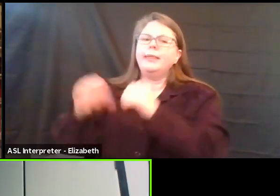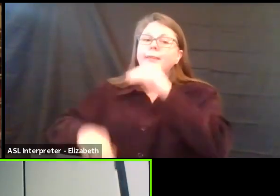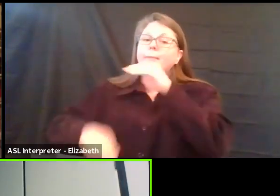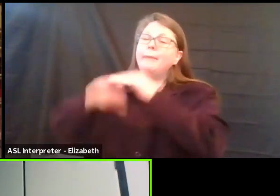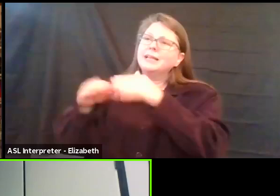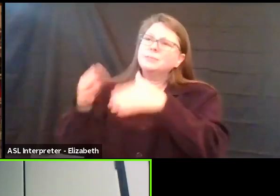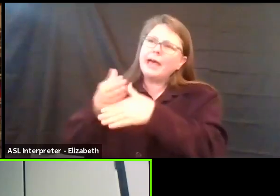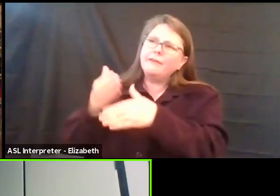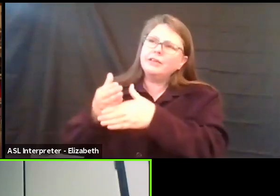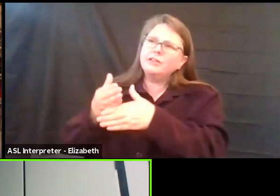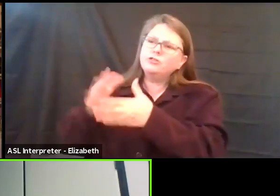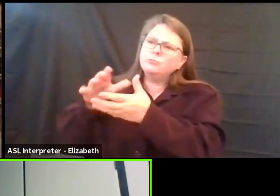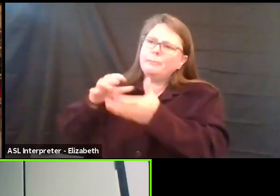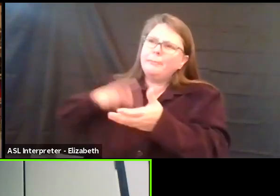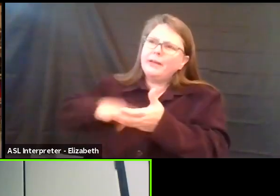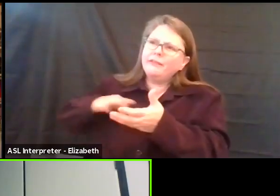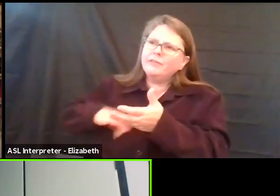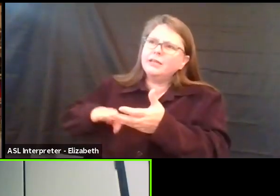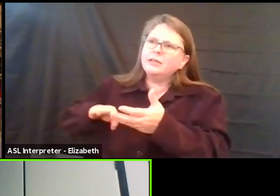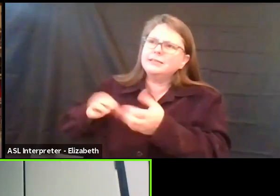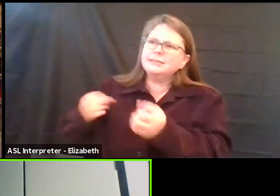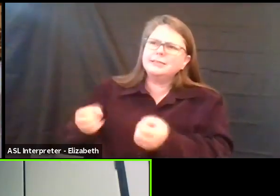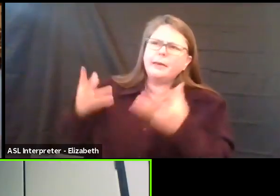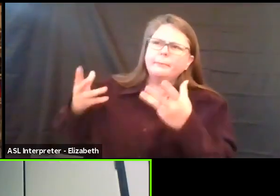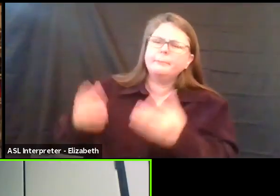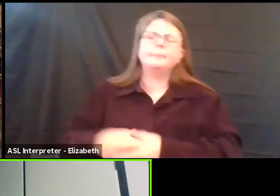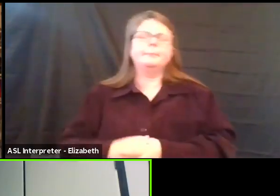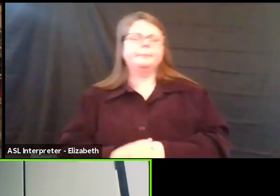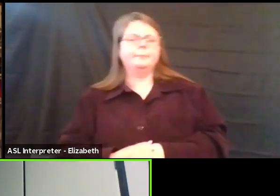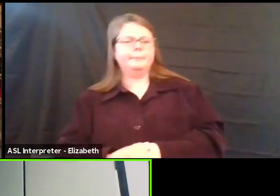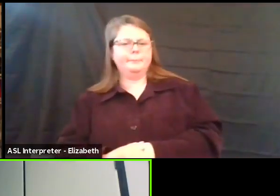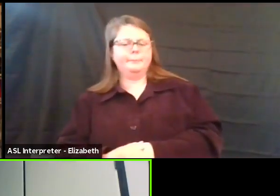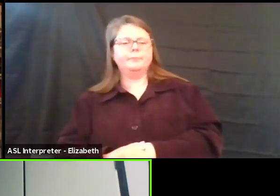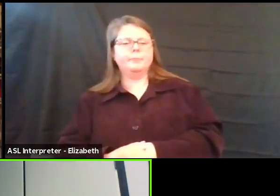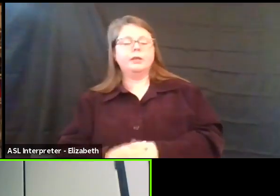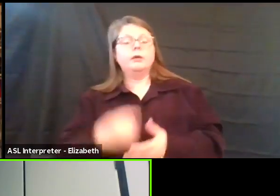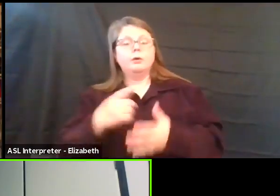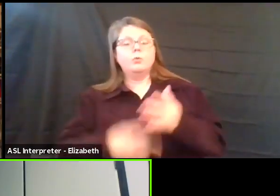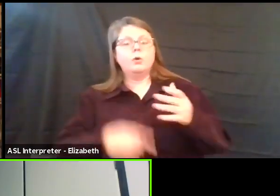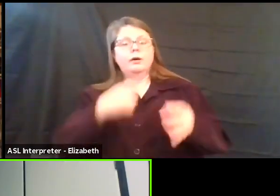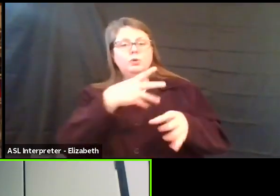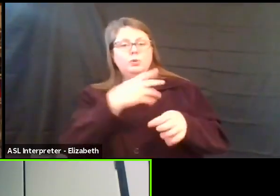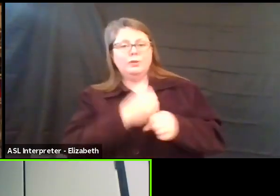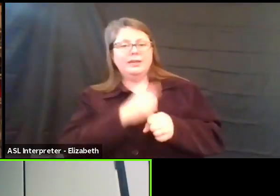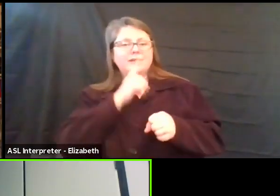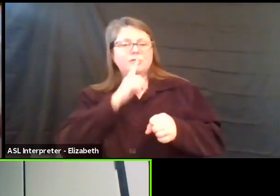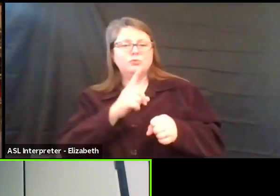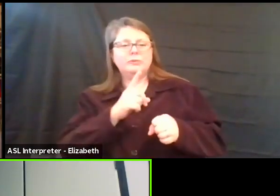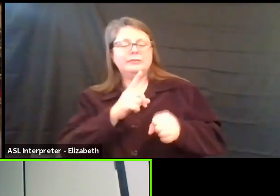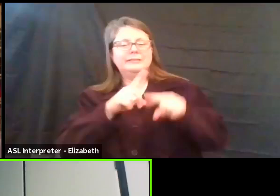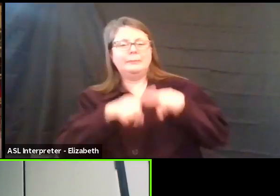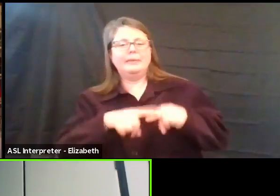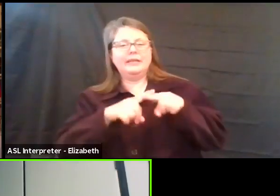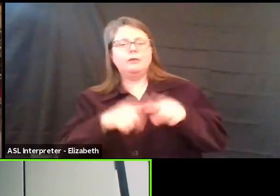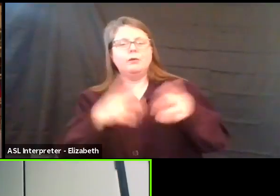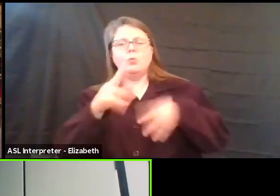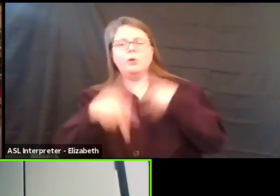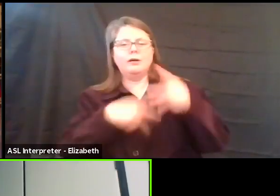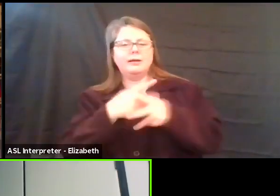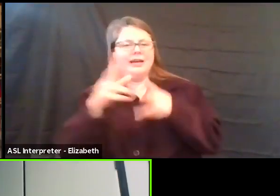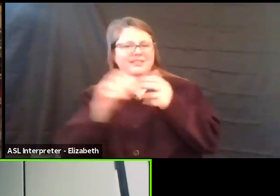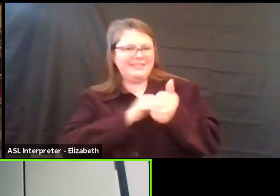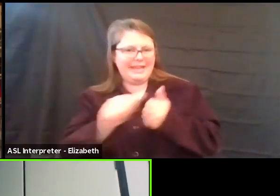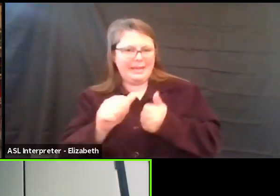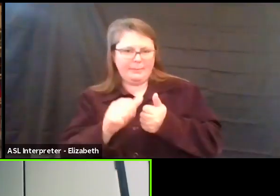Well, so what you get really is based on the kind of damage that you had. In this